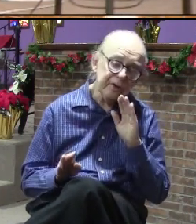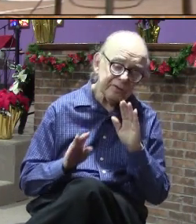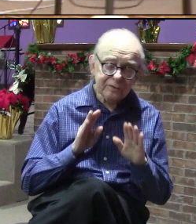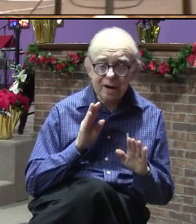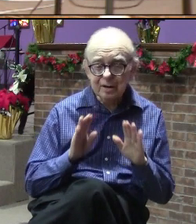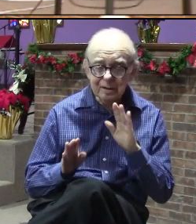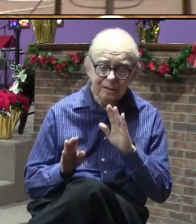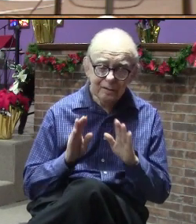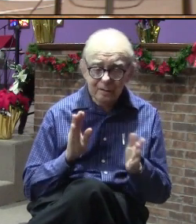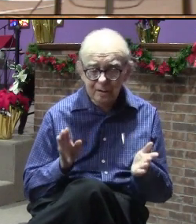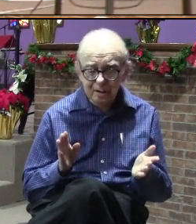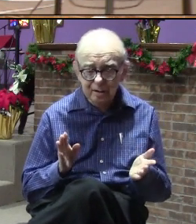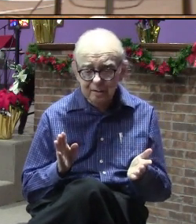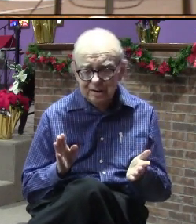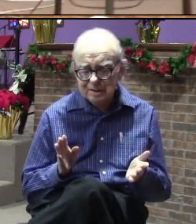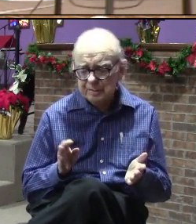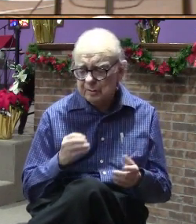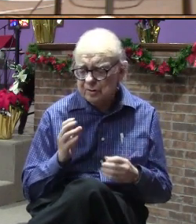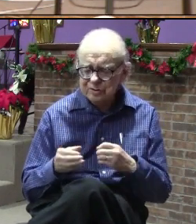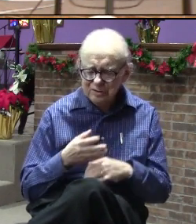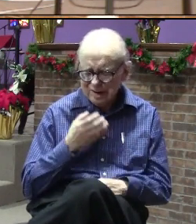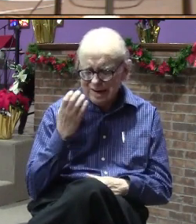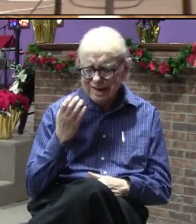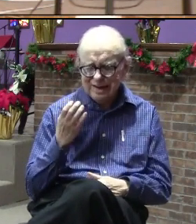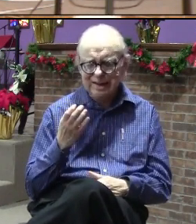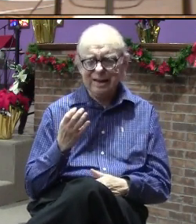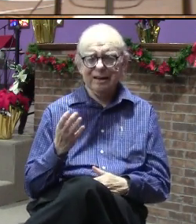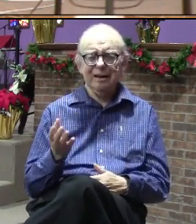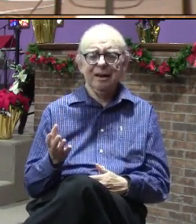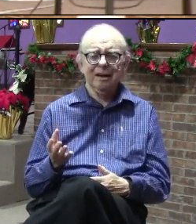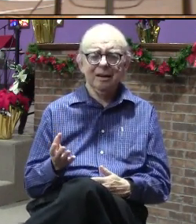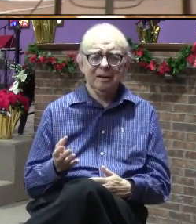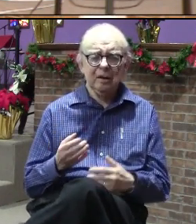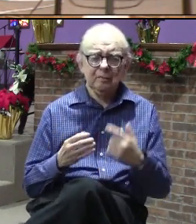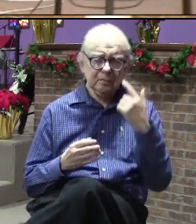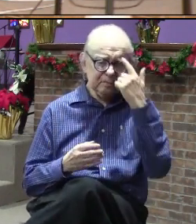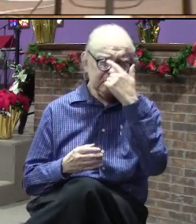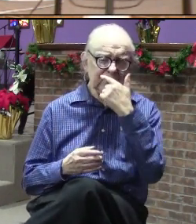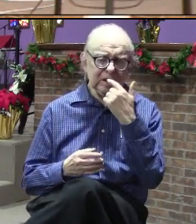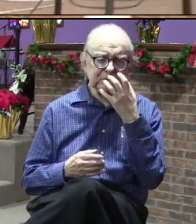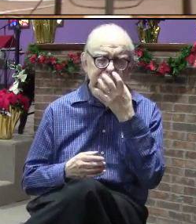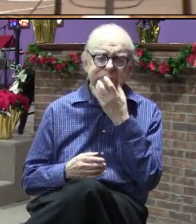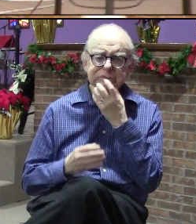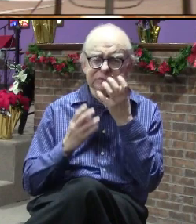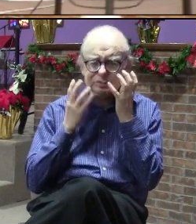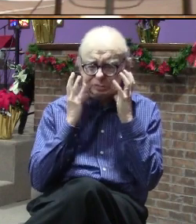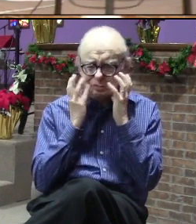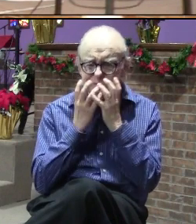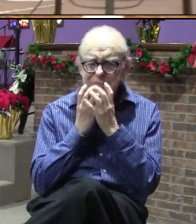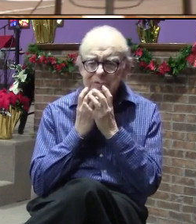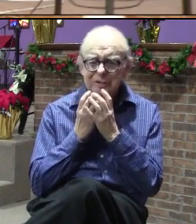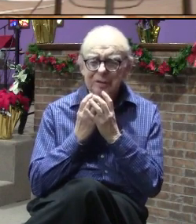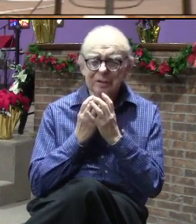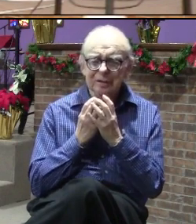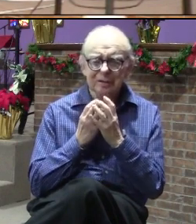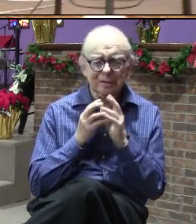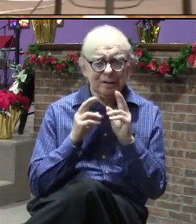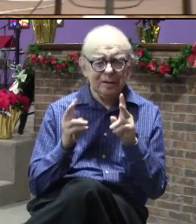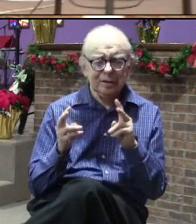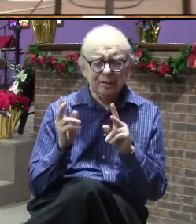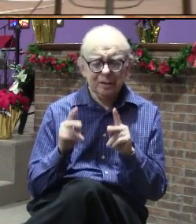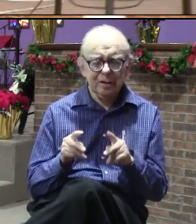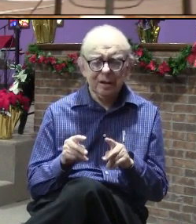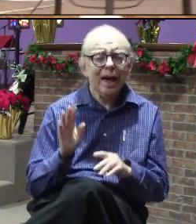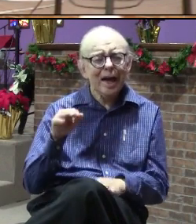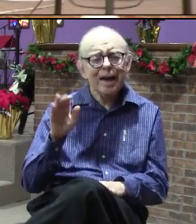and they're so angry, and their face is so distorted. And I'll look at them and I'll